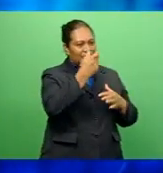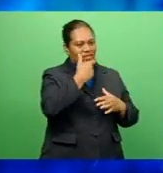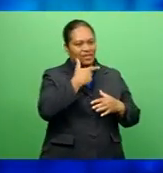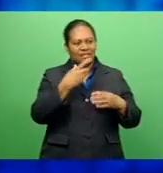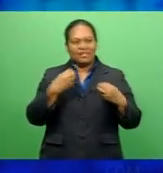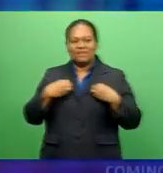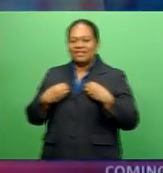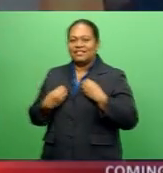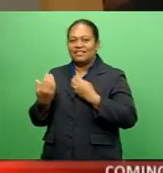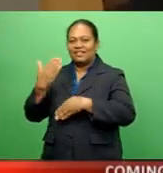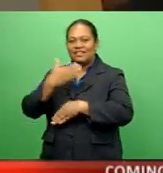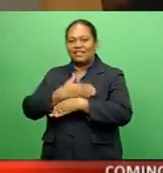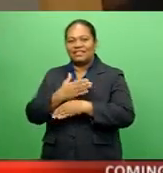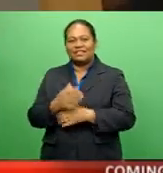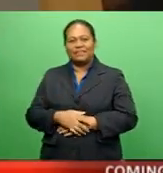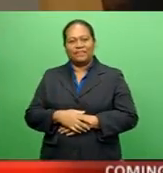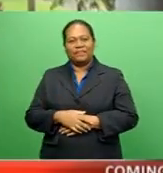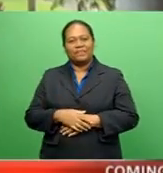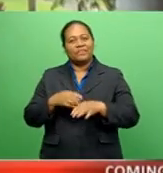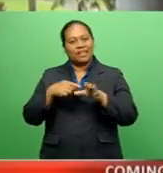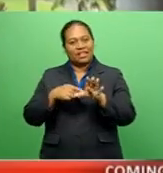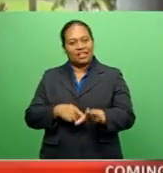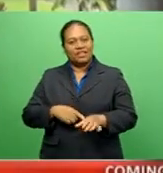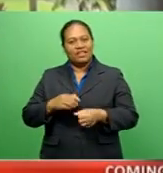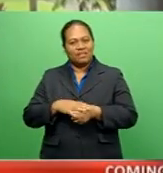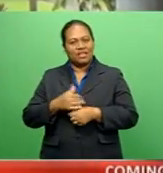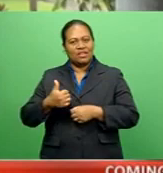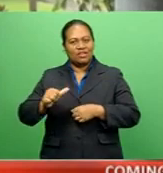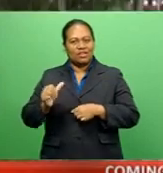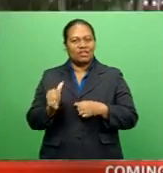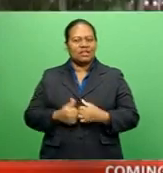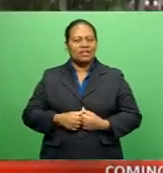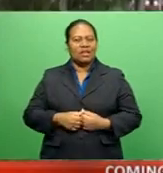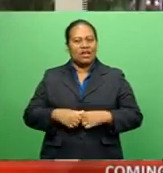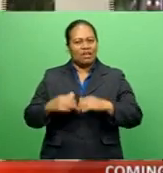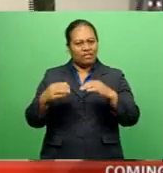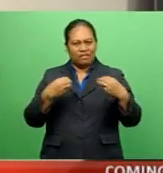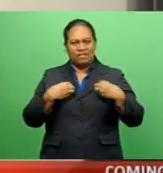in business tonight, youth take advantage of Entrepreneurial Fair.